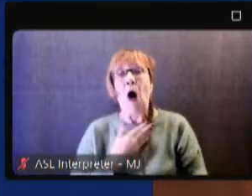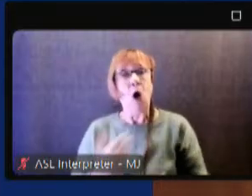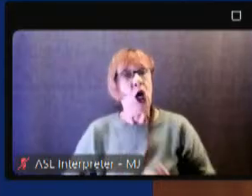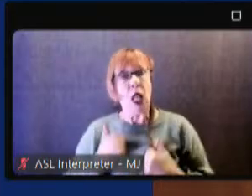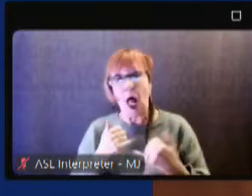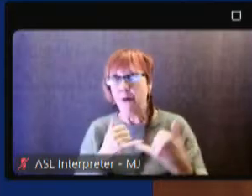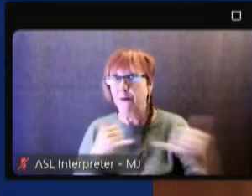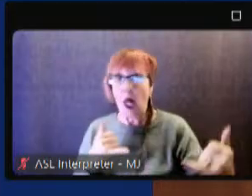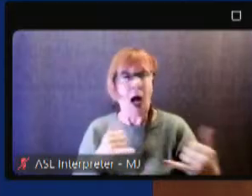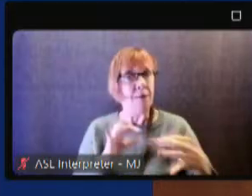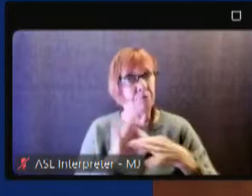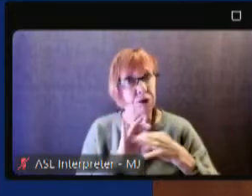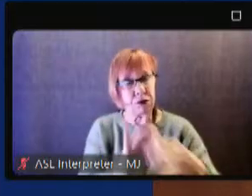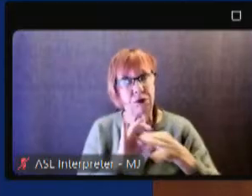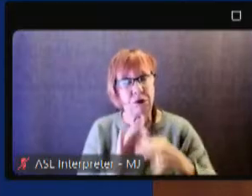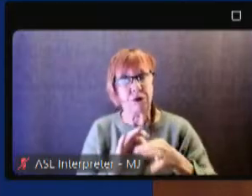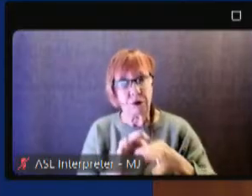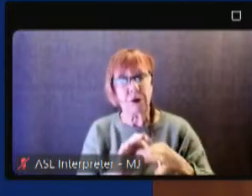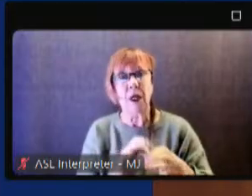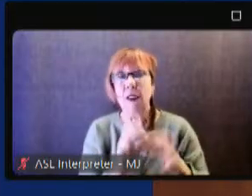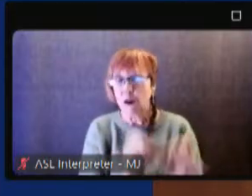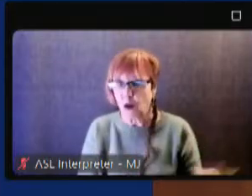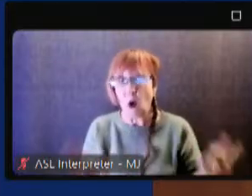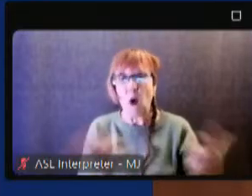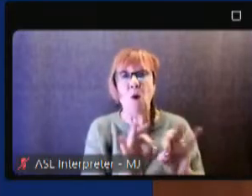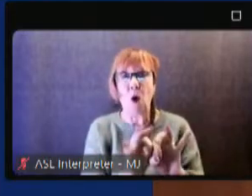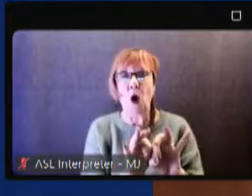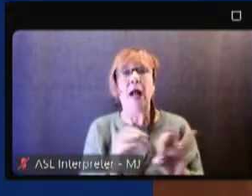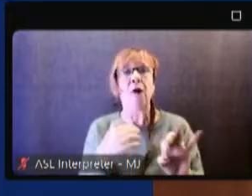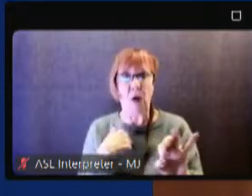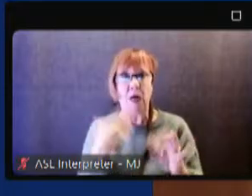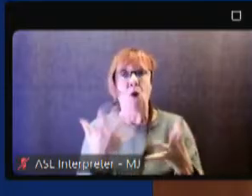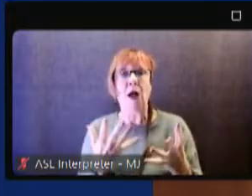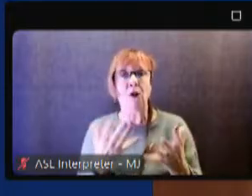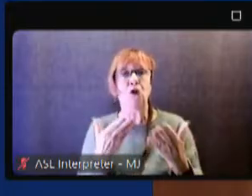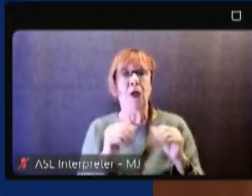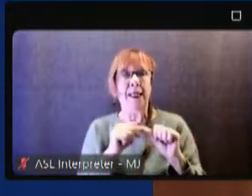they recover and continue to serve our neighborhoods. Thank you.